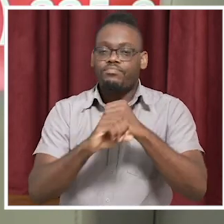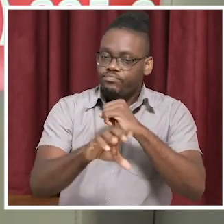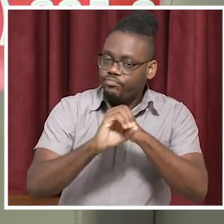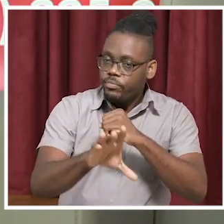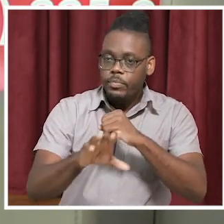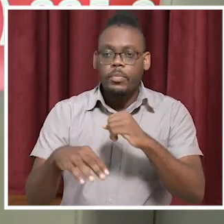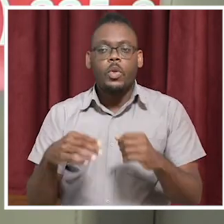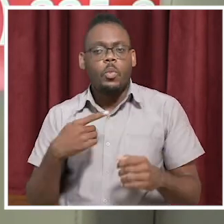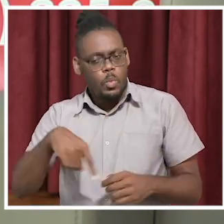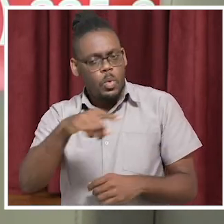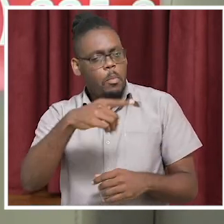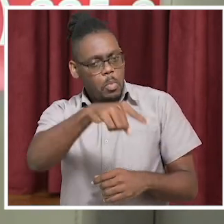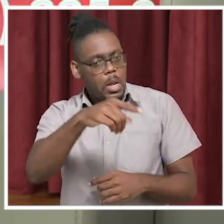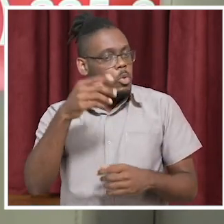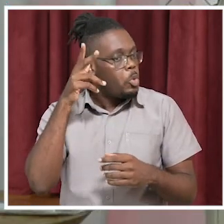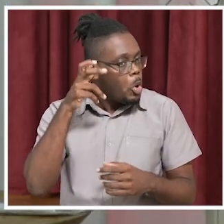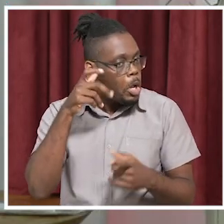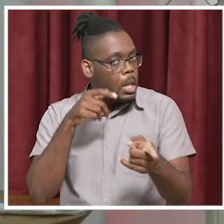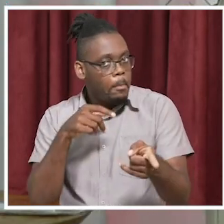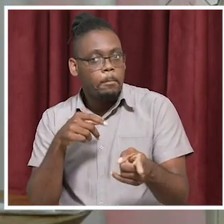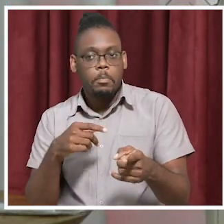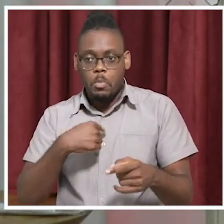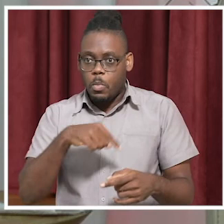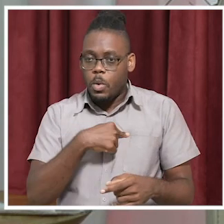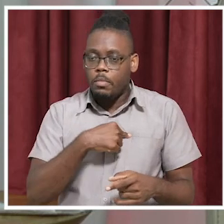on. I love how the sentiments are being echoed.